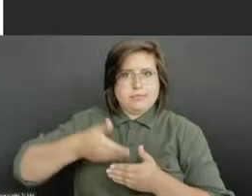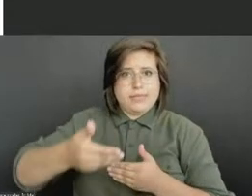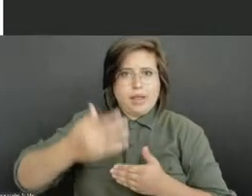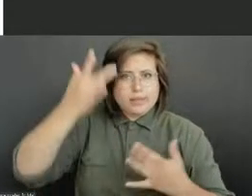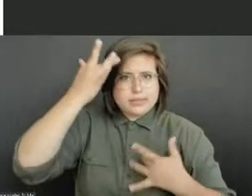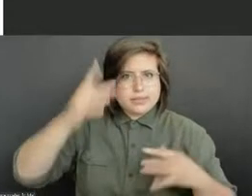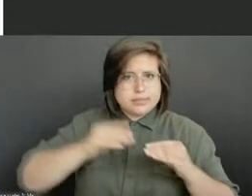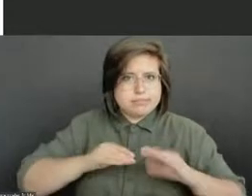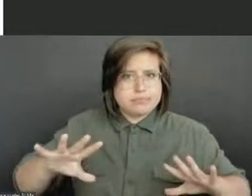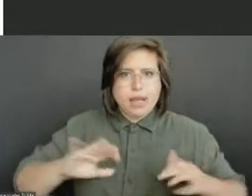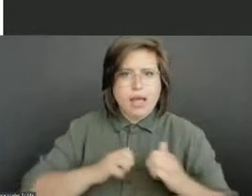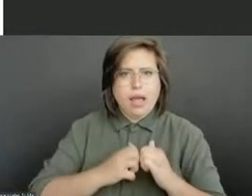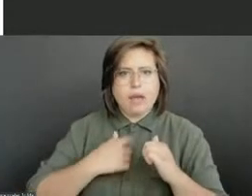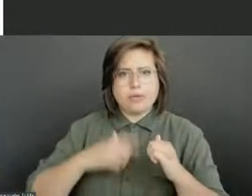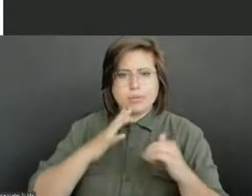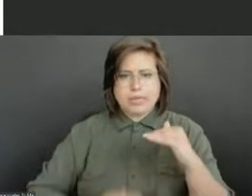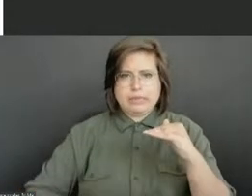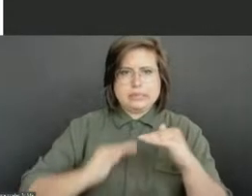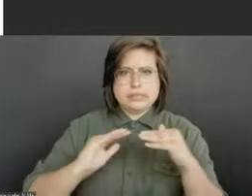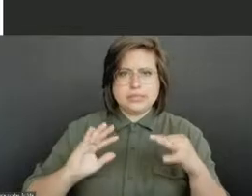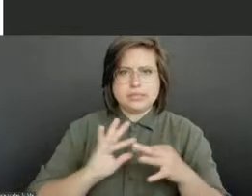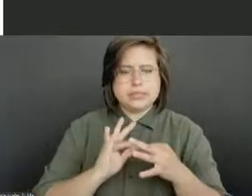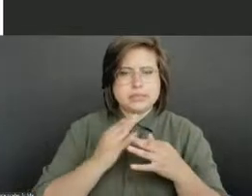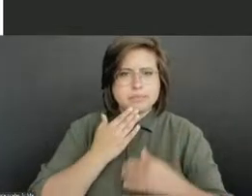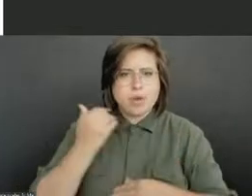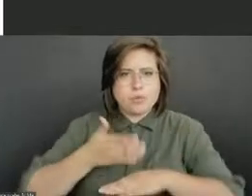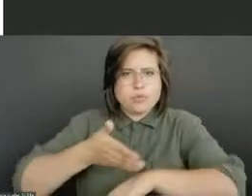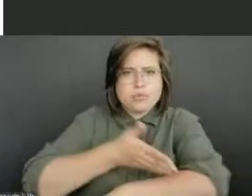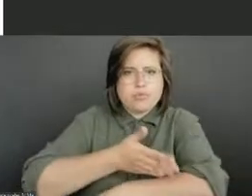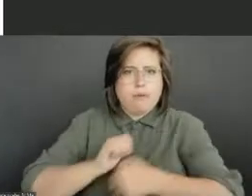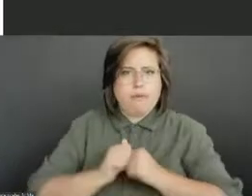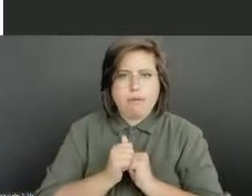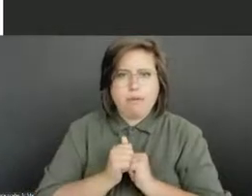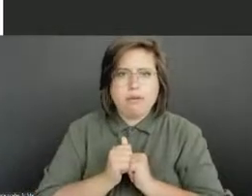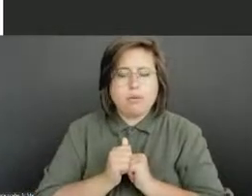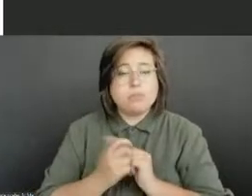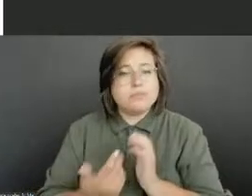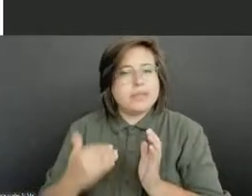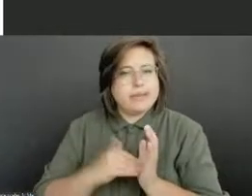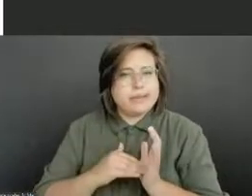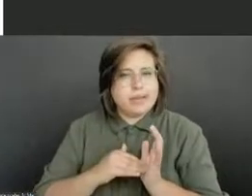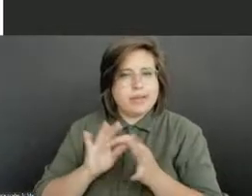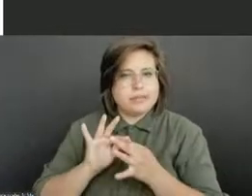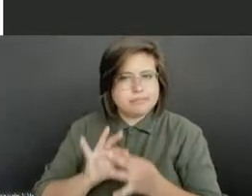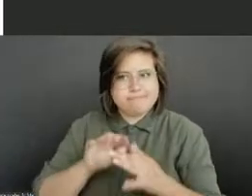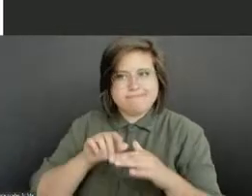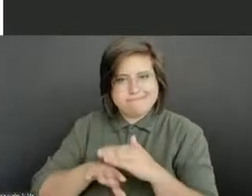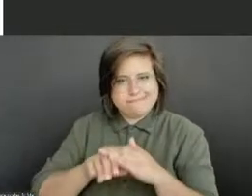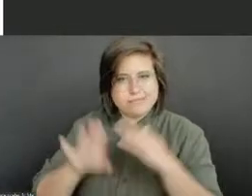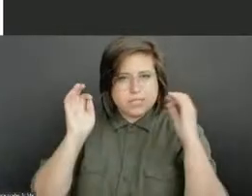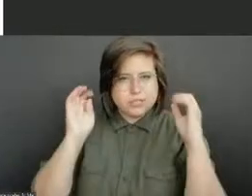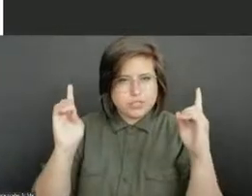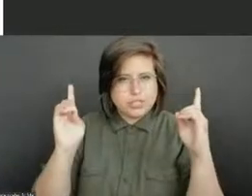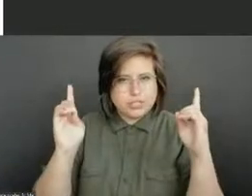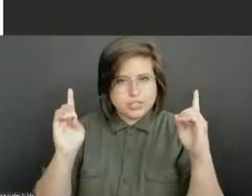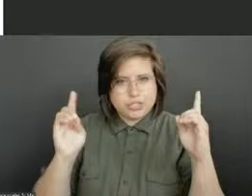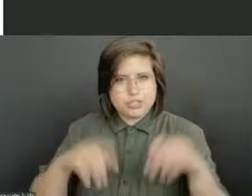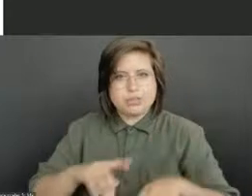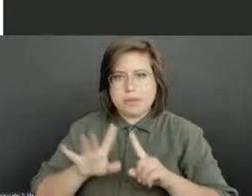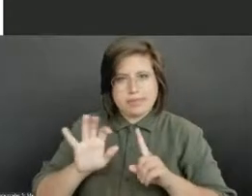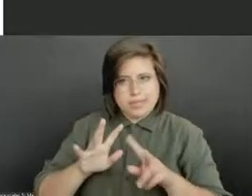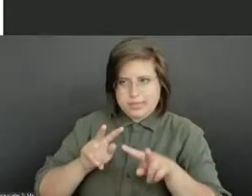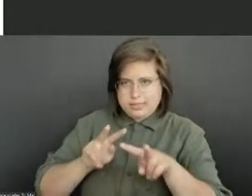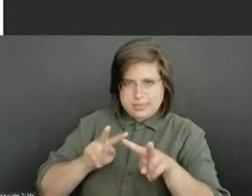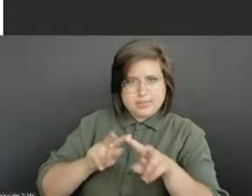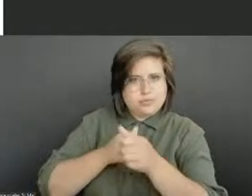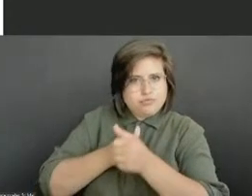digital divide, which again is very much connected to diminished access to education, but that is tracking the